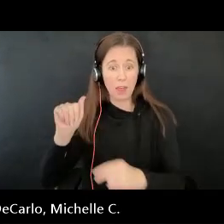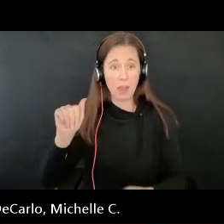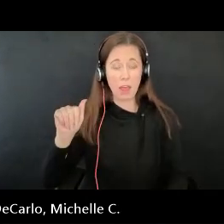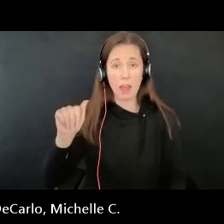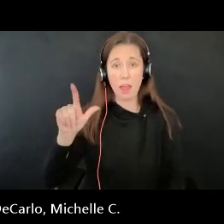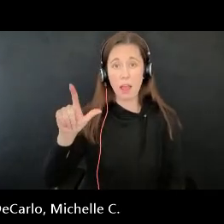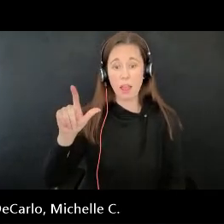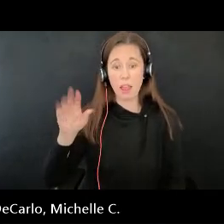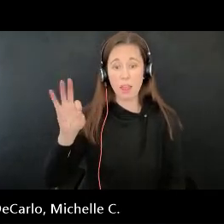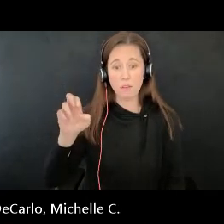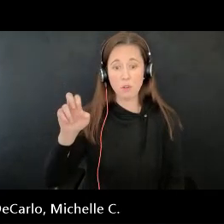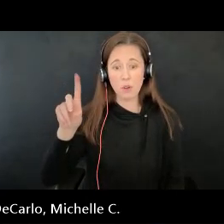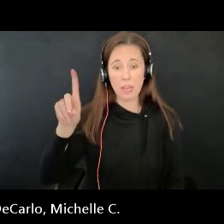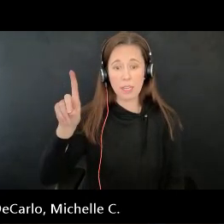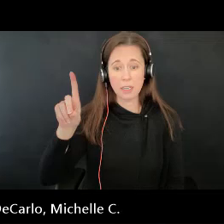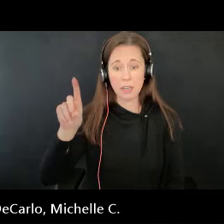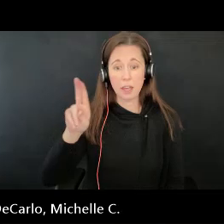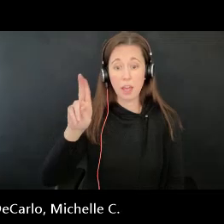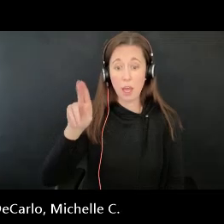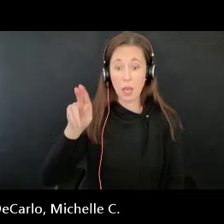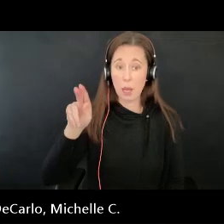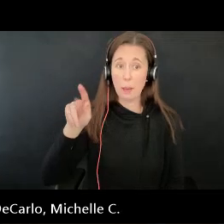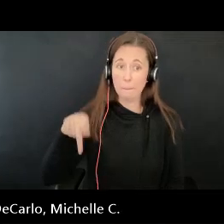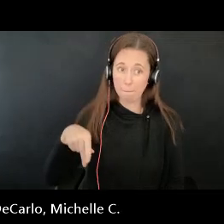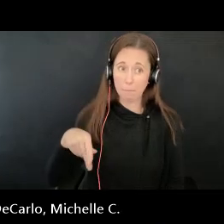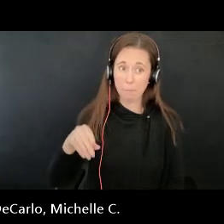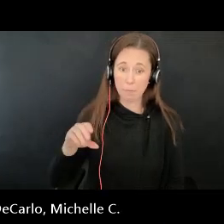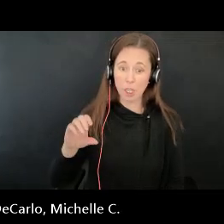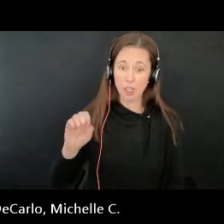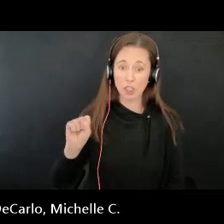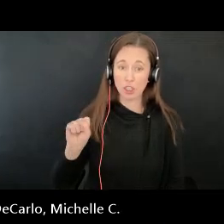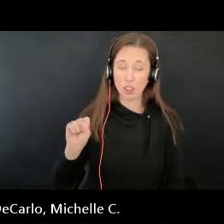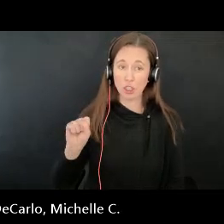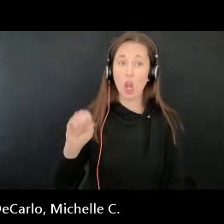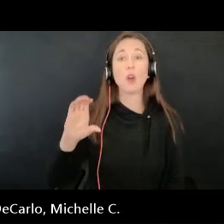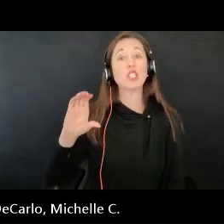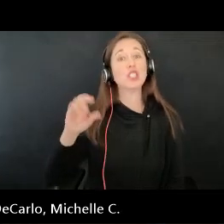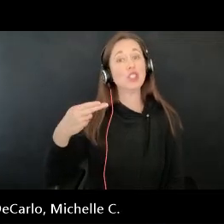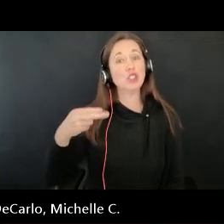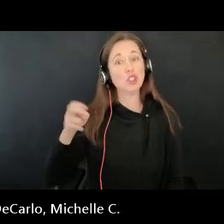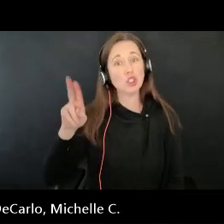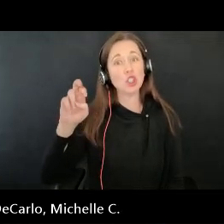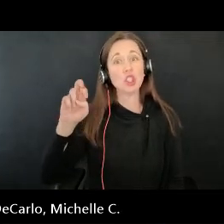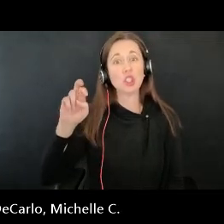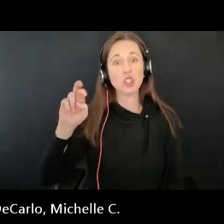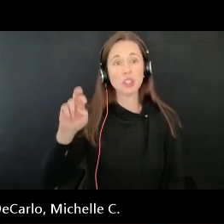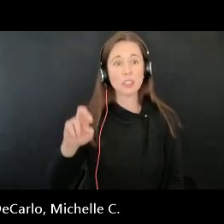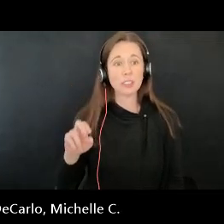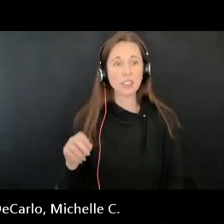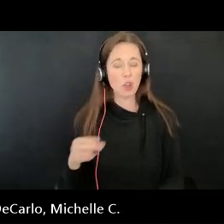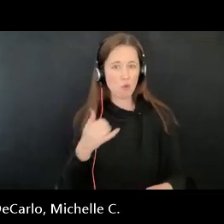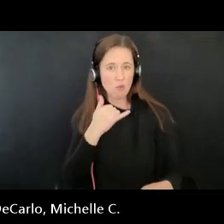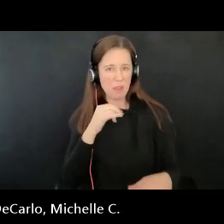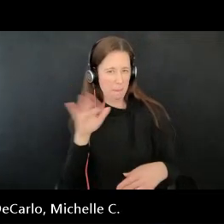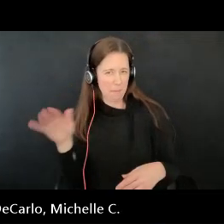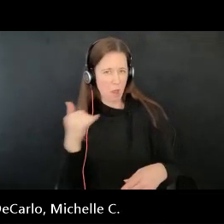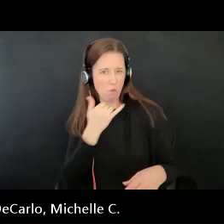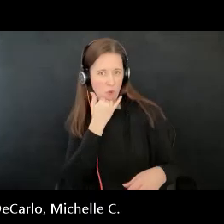Upshur. This was a misspelling of Upshur, likely due to this person's Eastern Shore